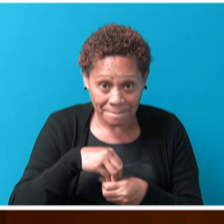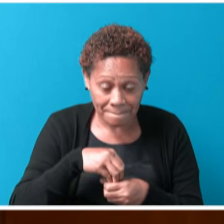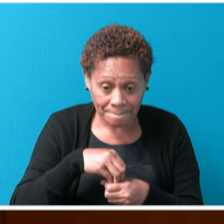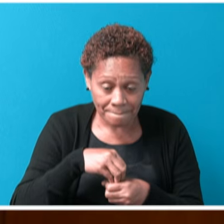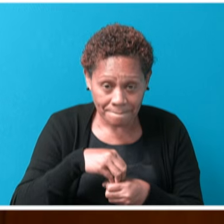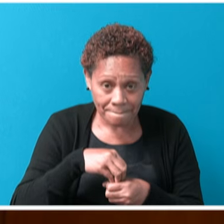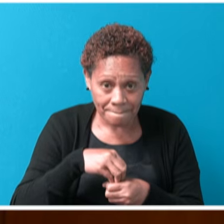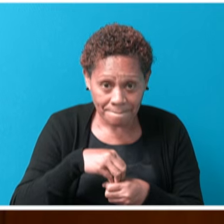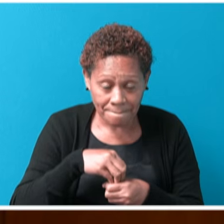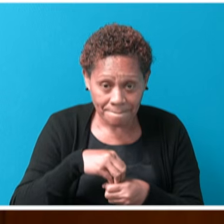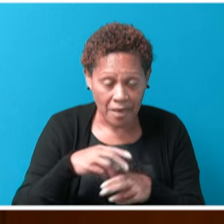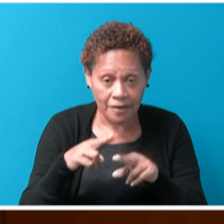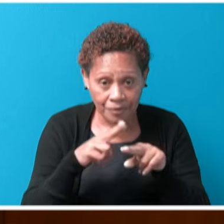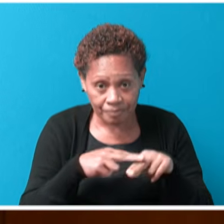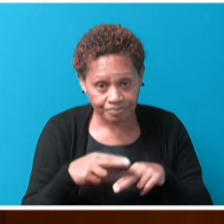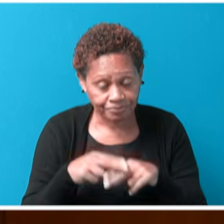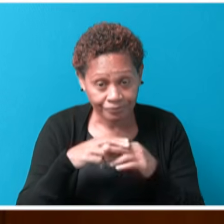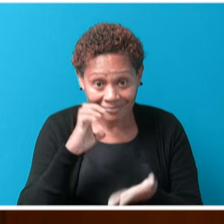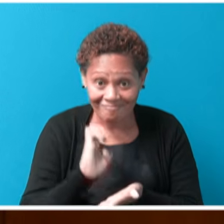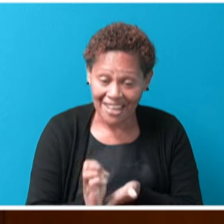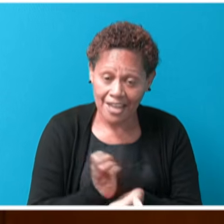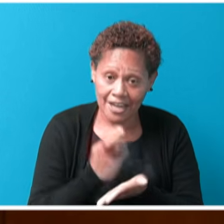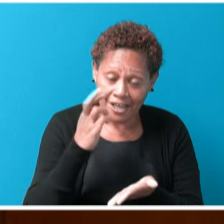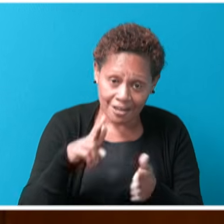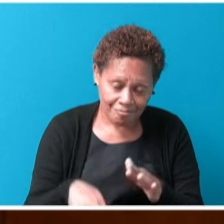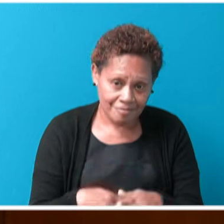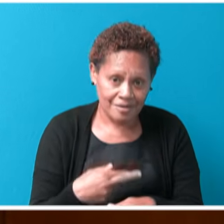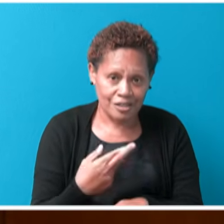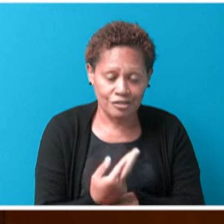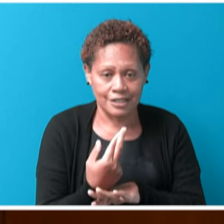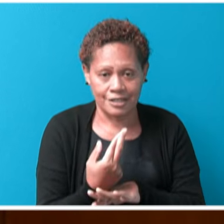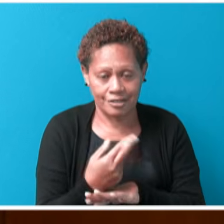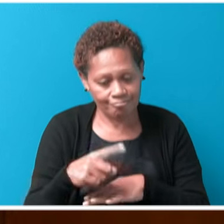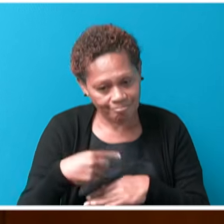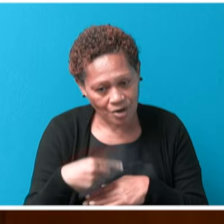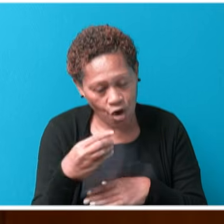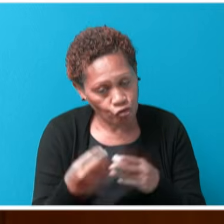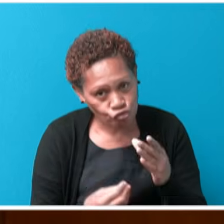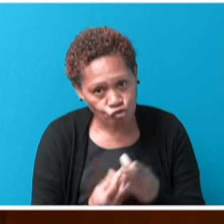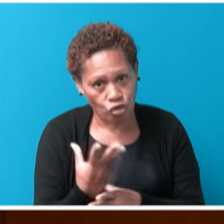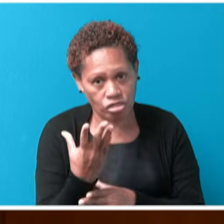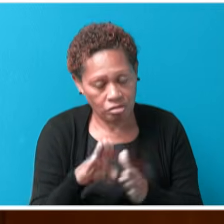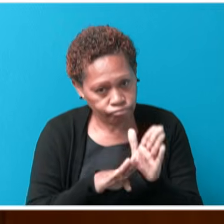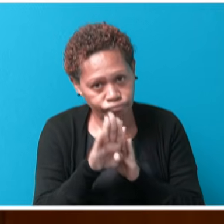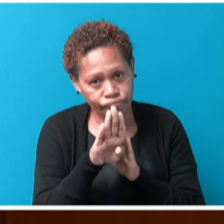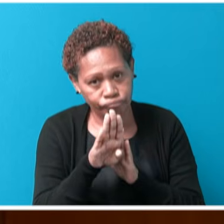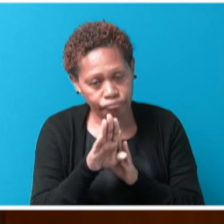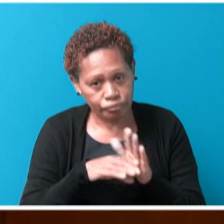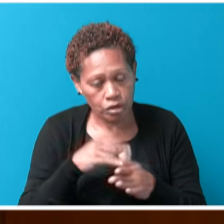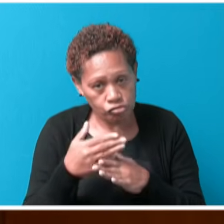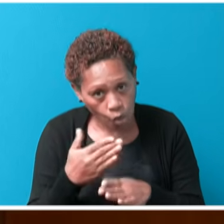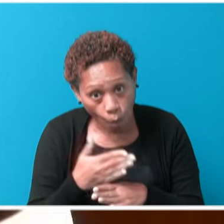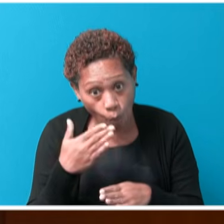pillars: economic resilience to drive sustainable growth, productivity, job creation, and